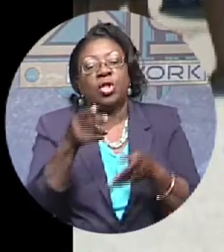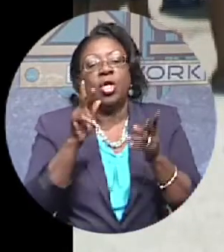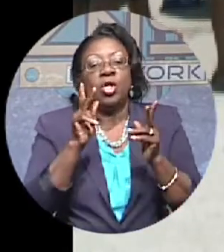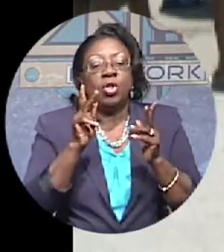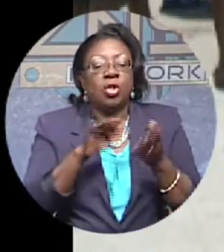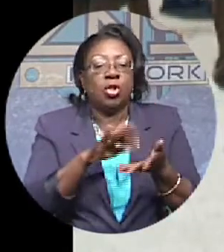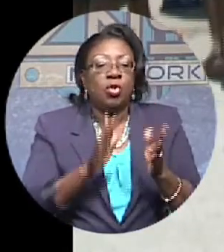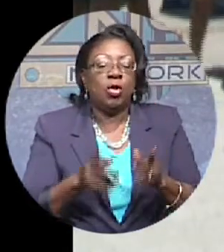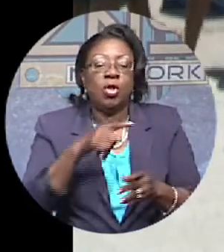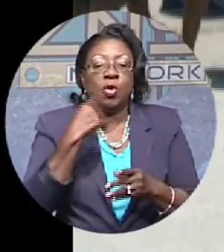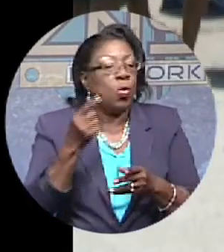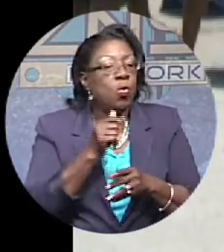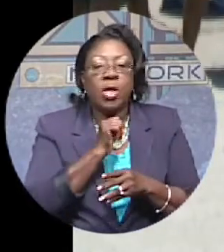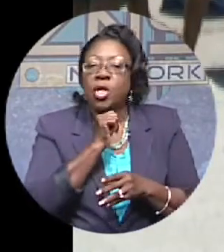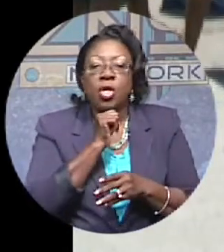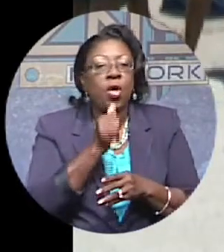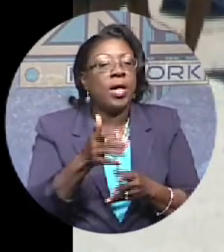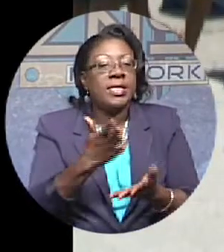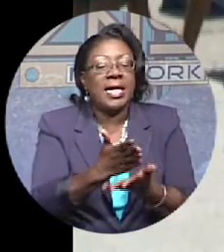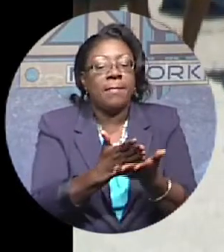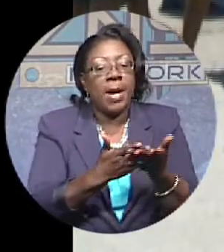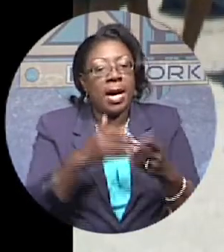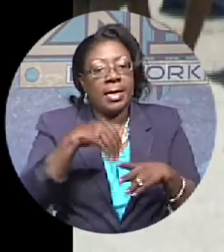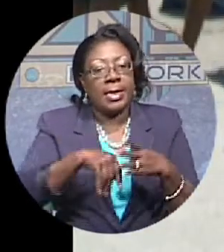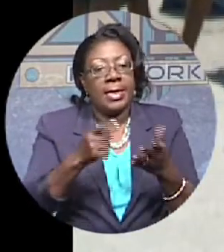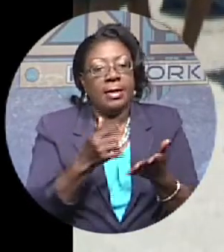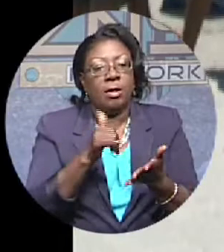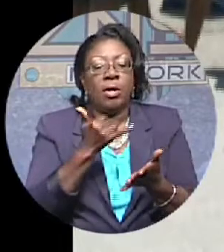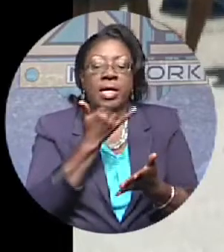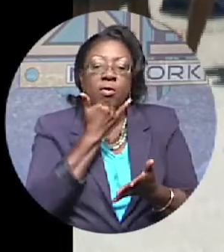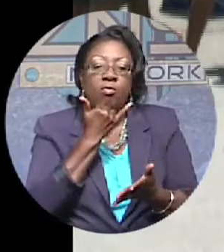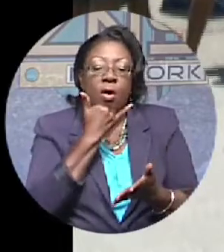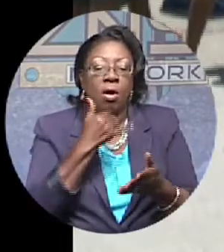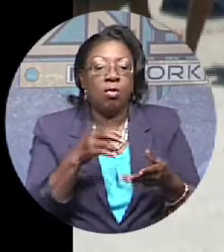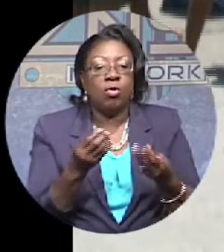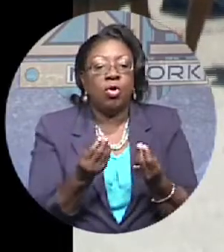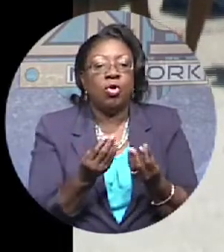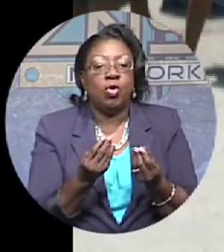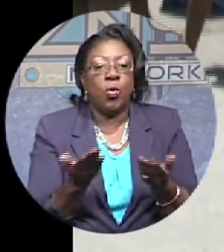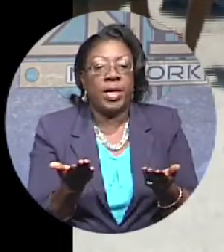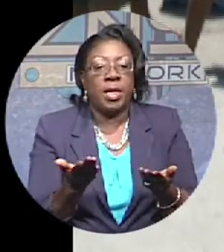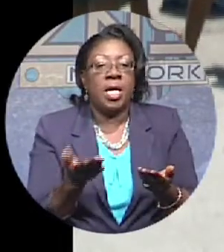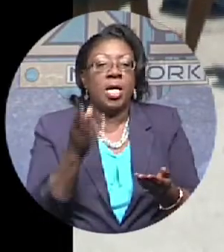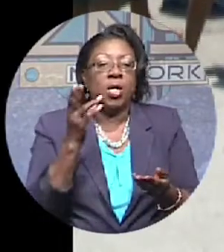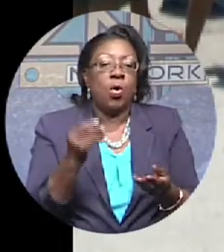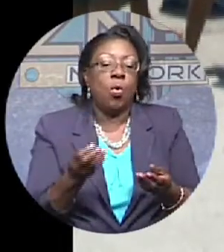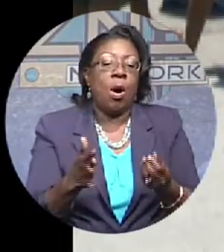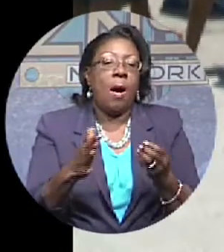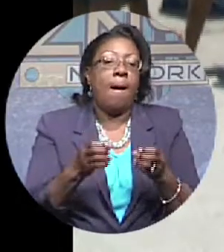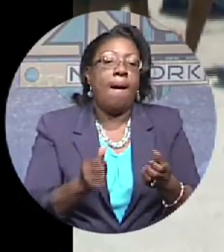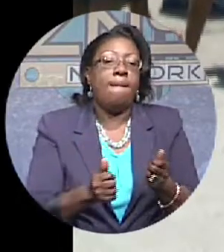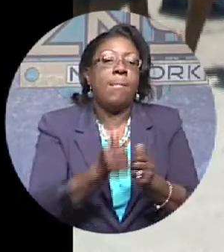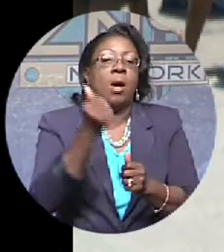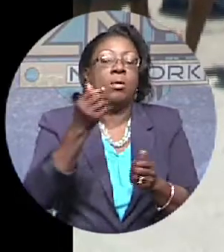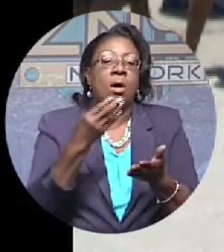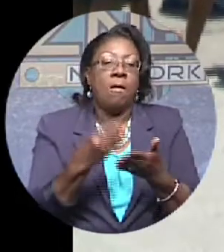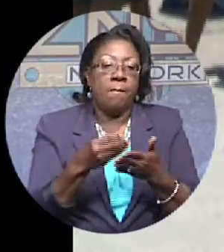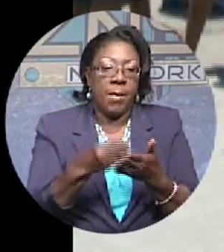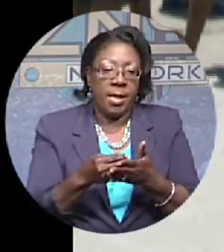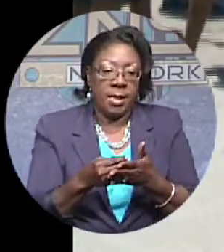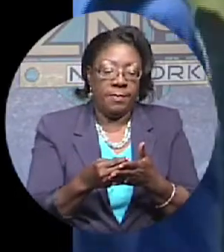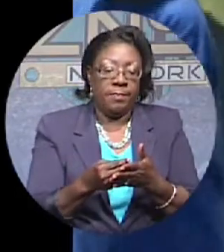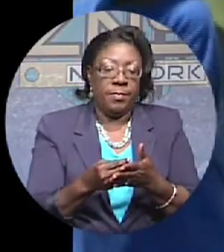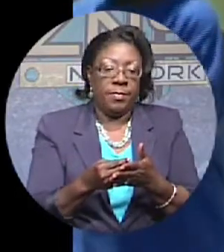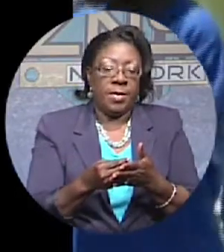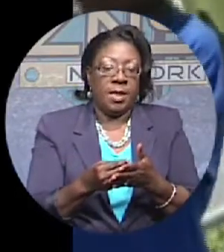not found to have participated in any misconduct. He said no amount of money could compensate them for the disappointment they undoubtedly endured